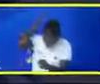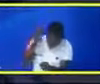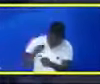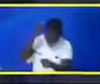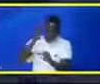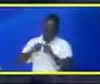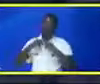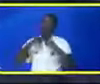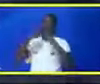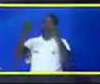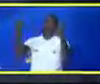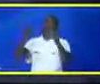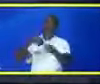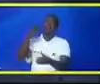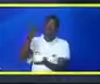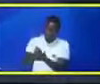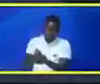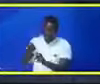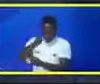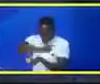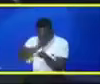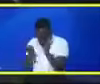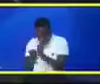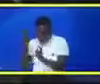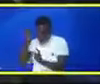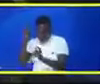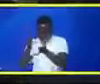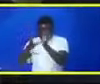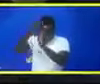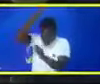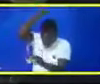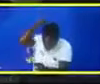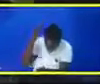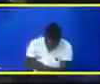shout amen. May it be turned to testimonies this moment.